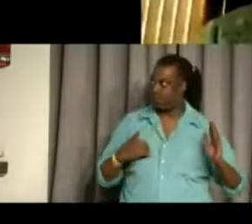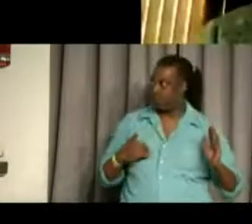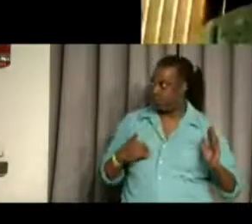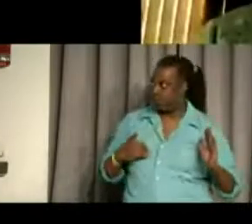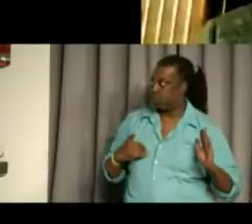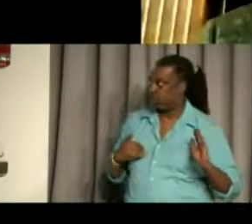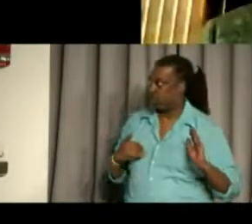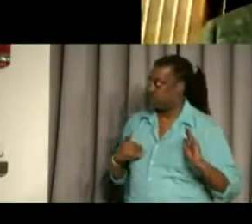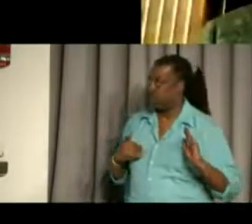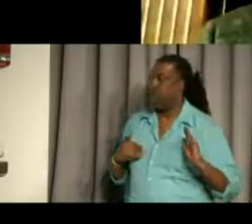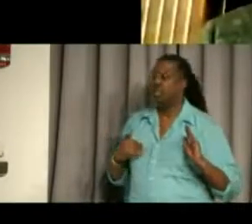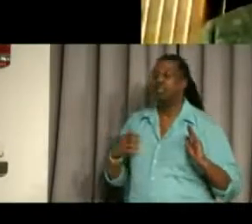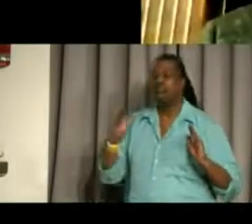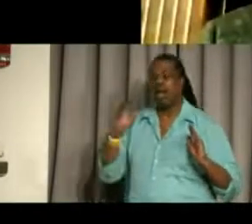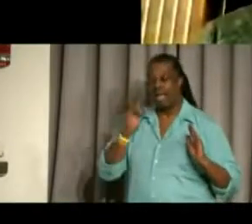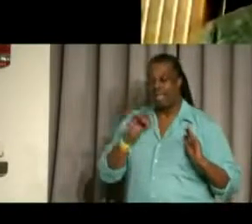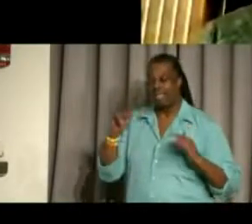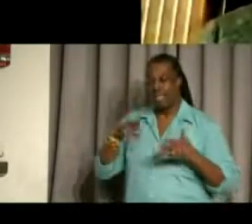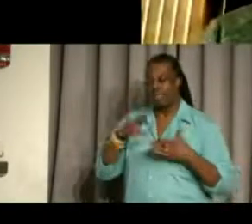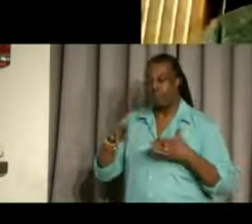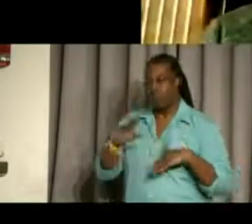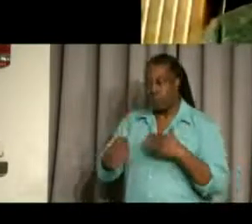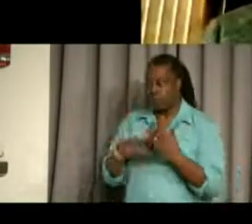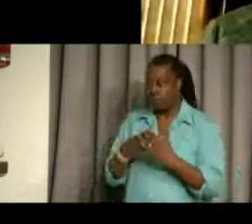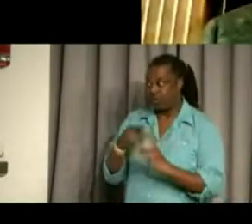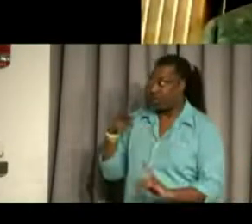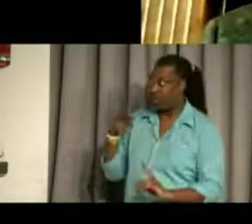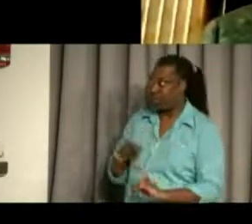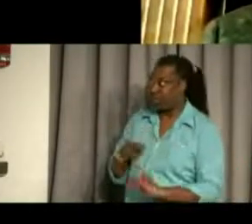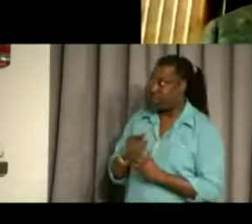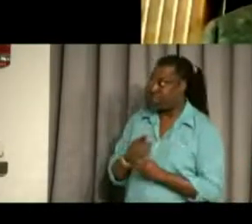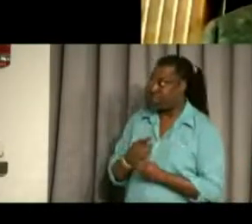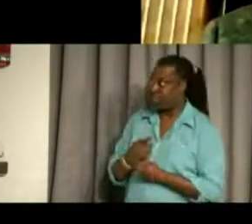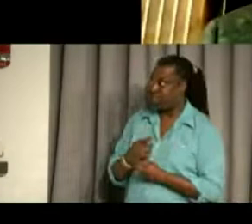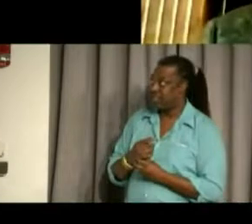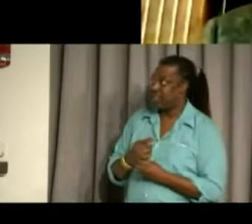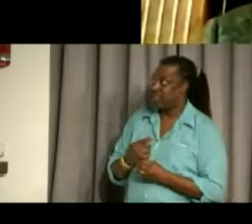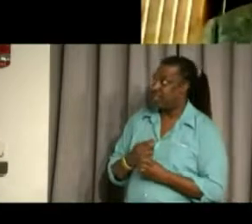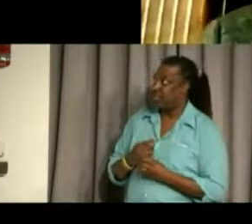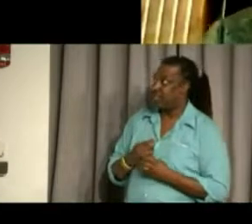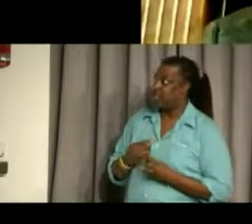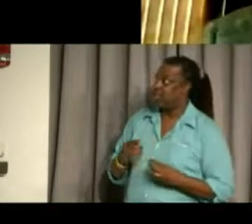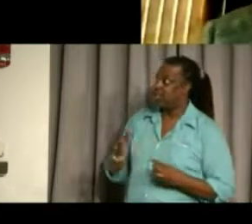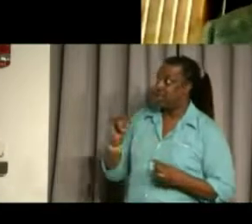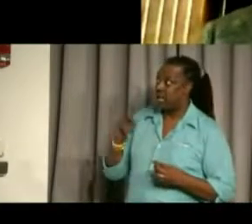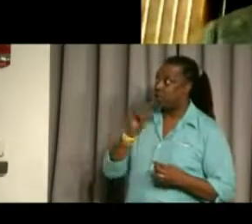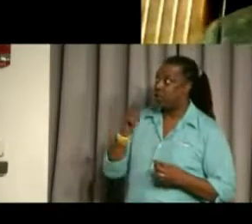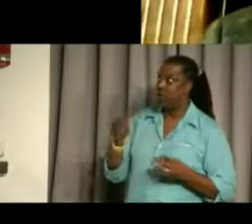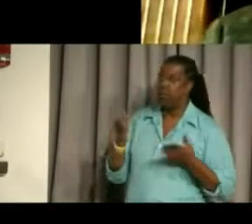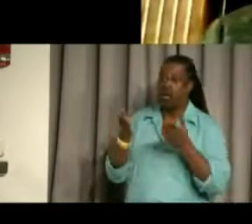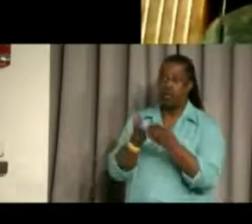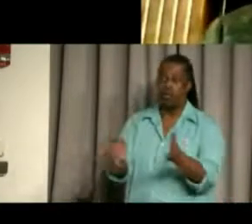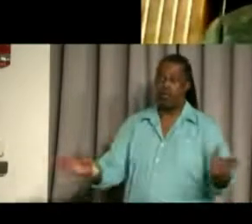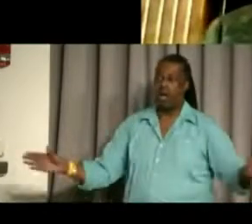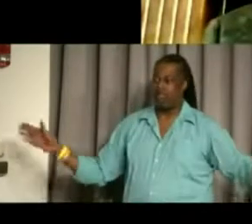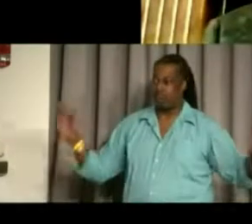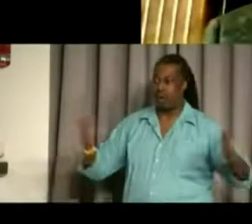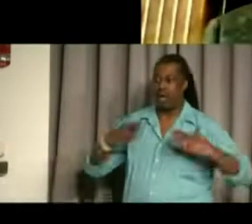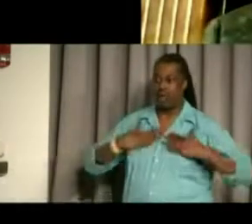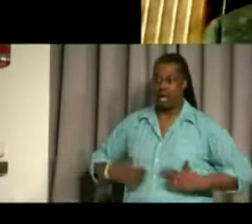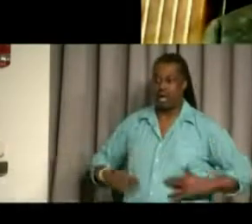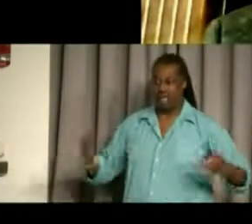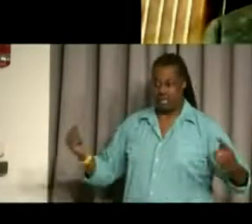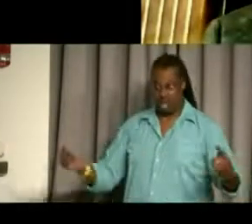it stands to reason that as a result of all of this, for those who survived it, there was widespread serious bodily and mental harm.